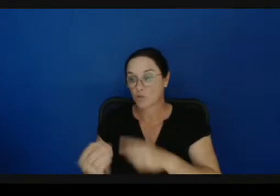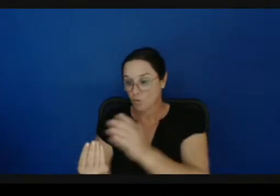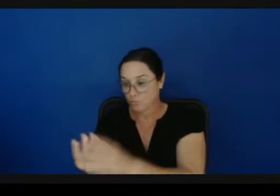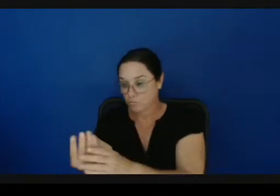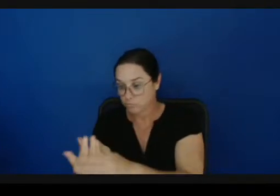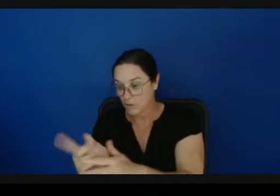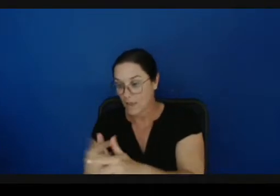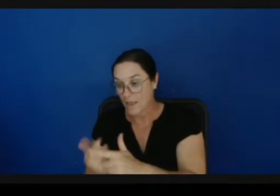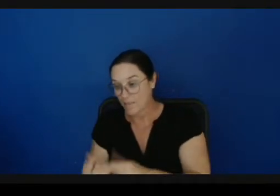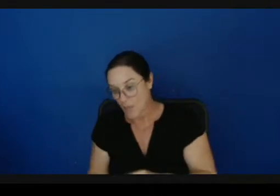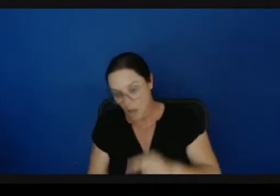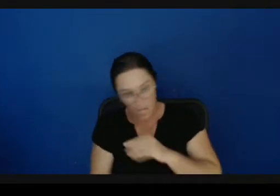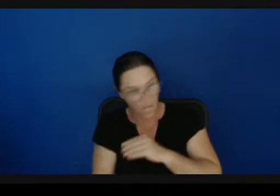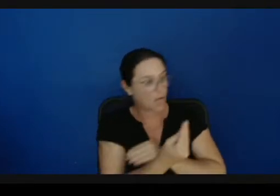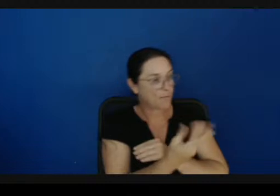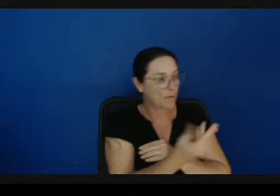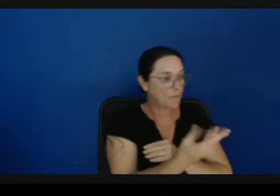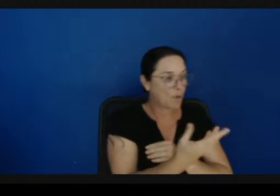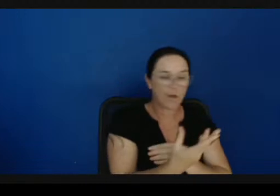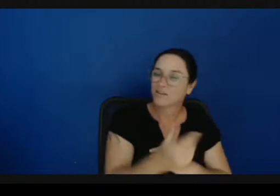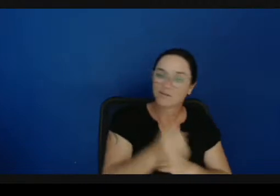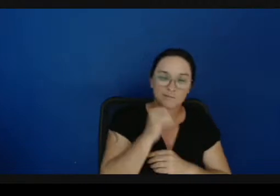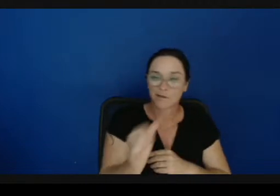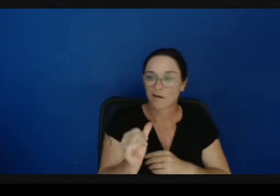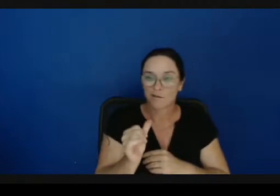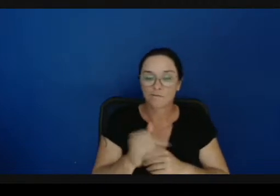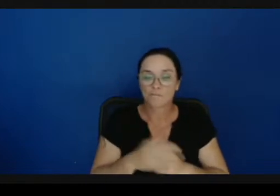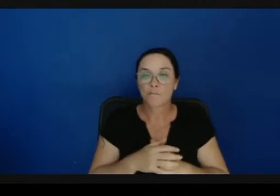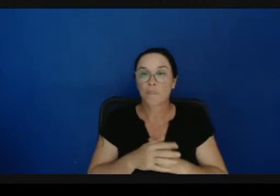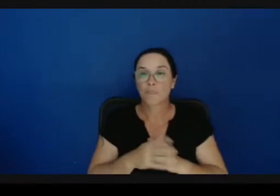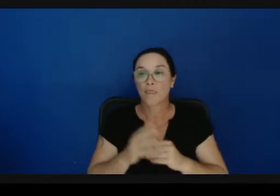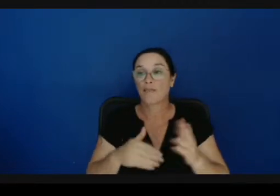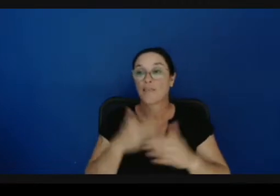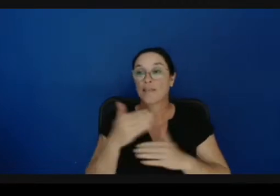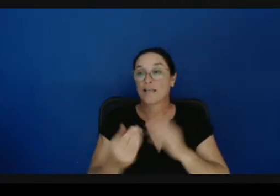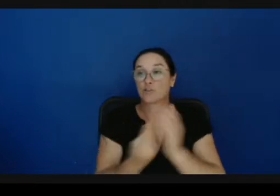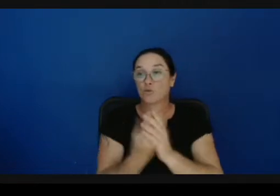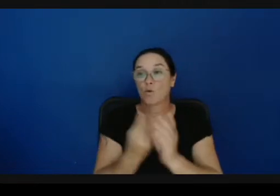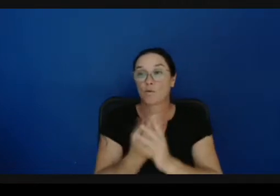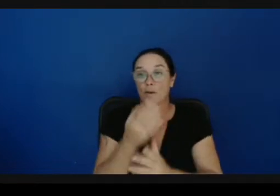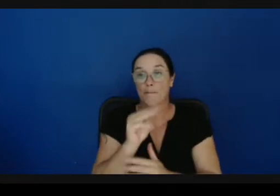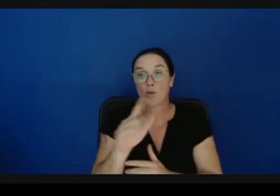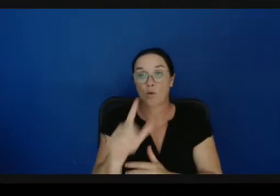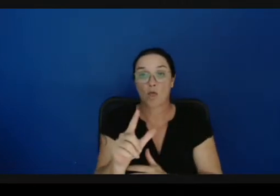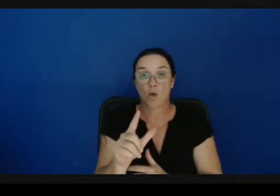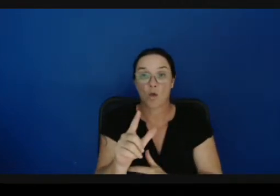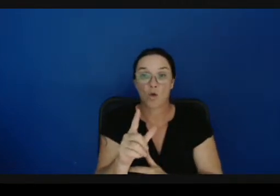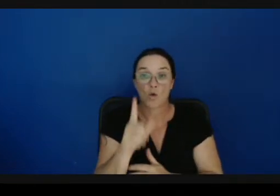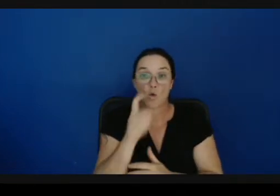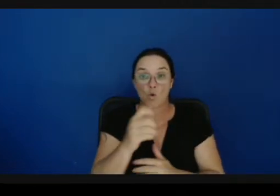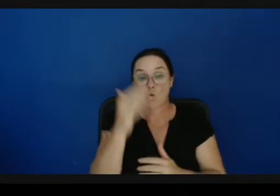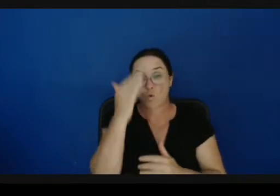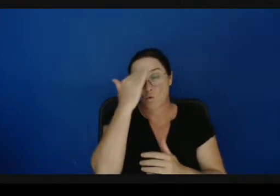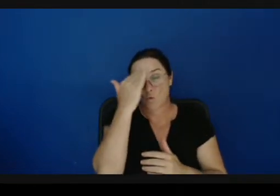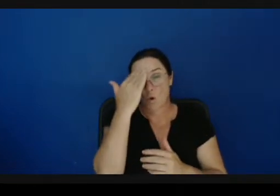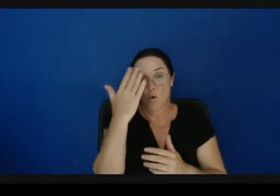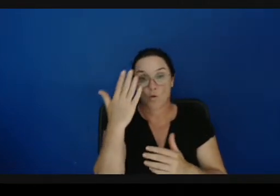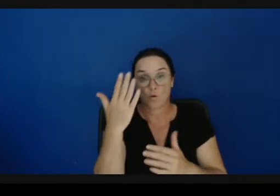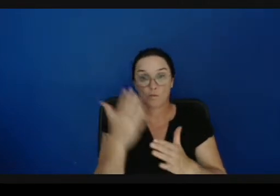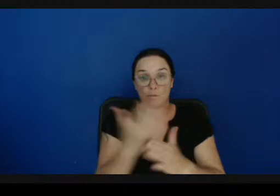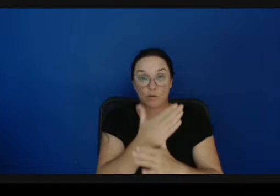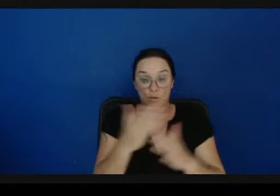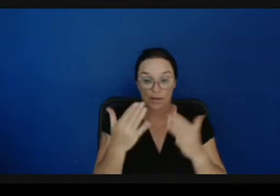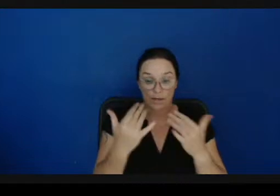the southwest rift zone. The next eruption of Mauna Loa, I mean, who knows how long it will take between this one and the next one,